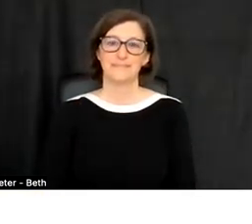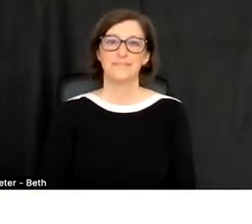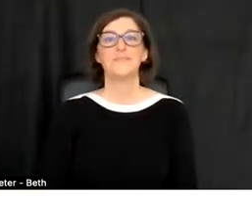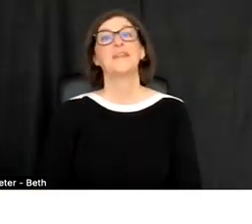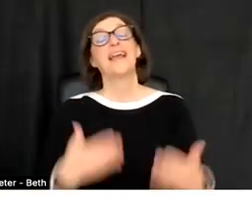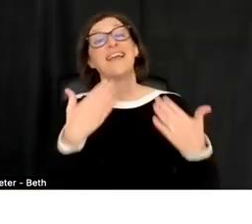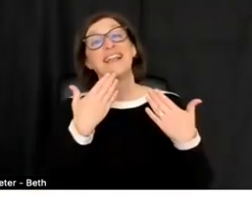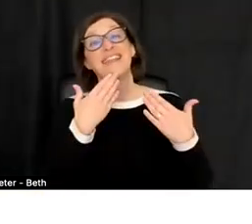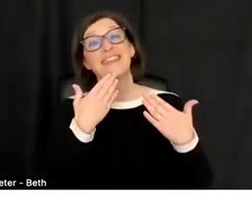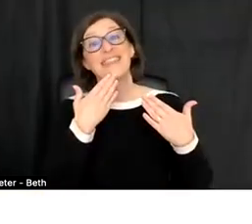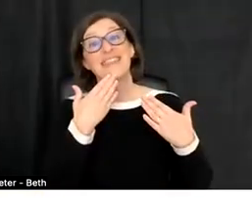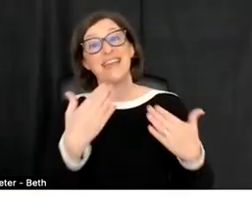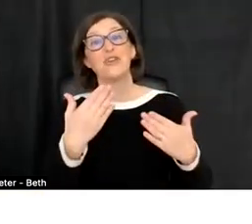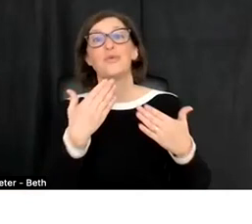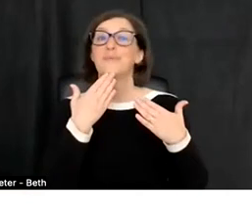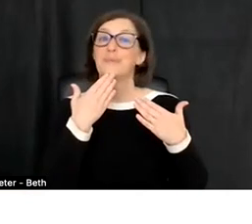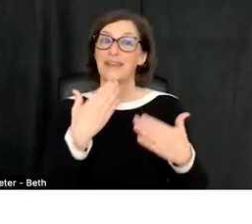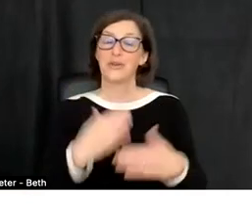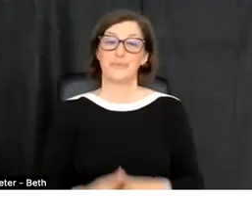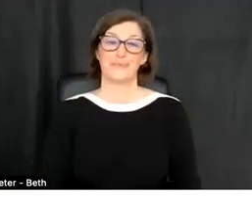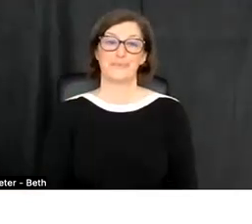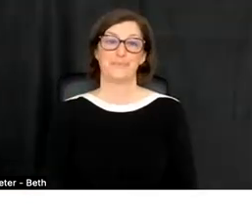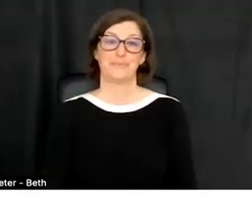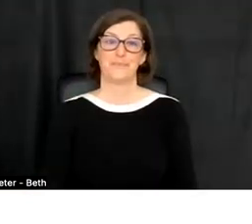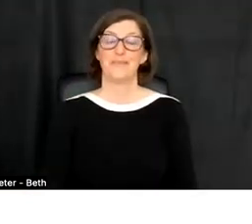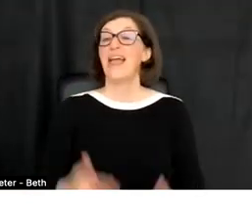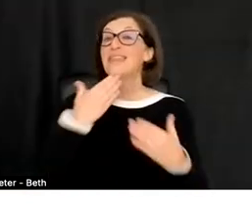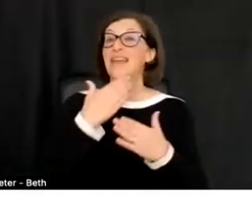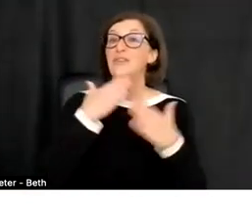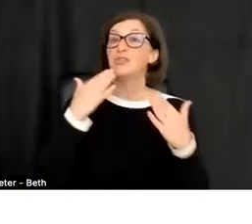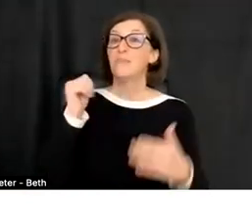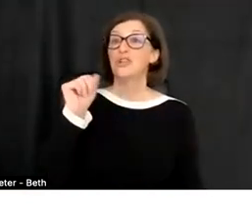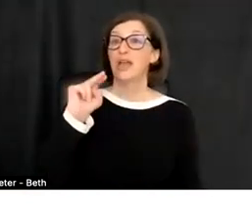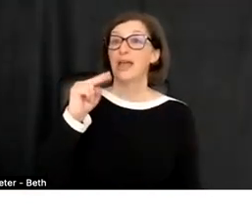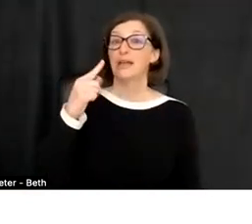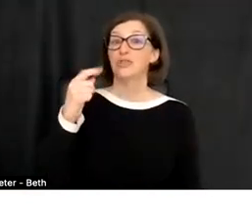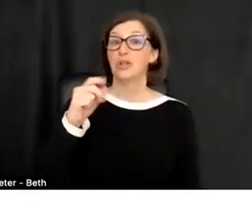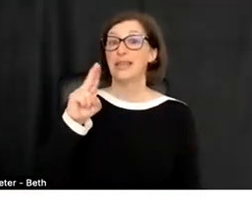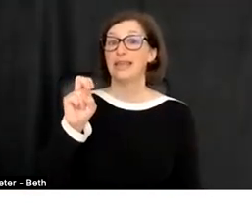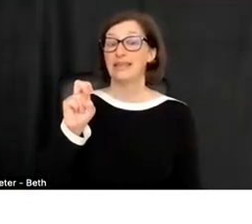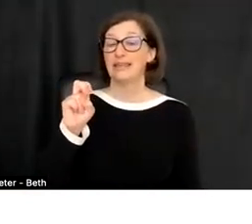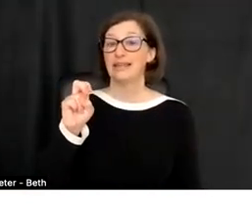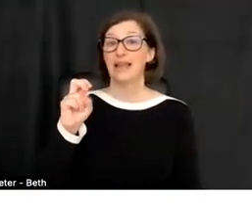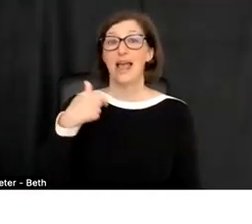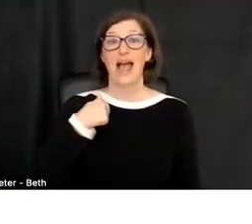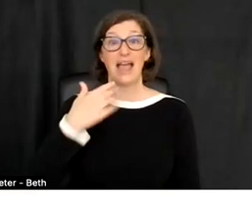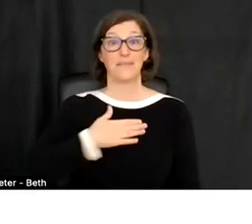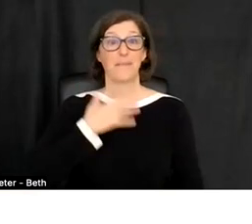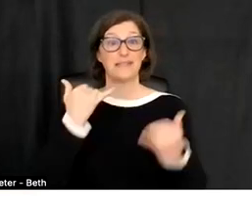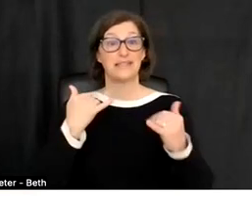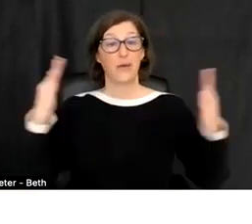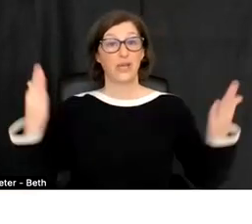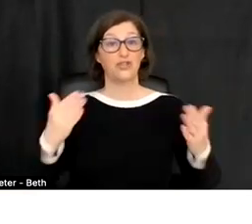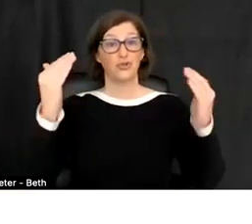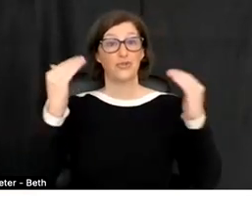Thank you. And over. Thank you so much, Angeline. I am happy to now introduce our